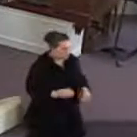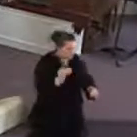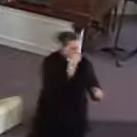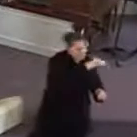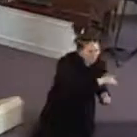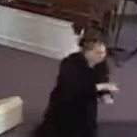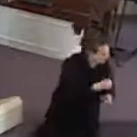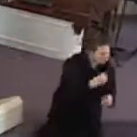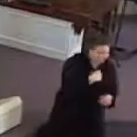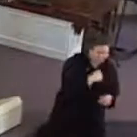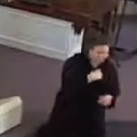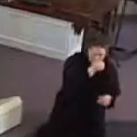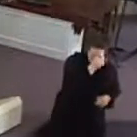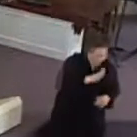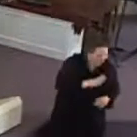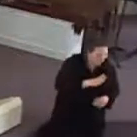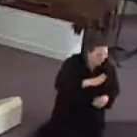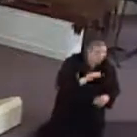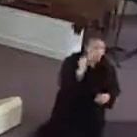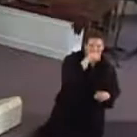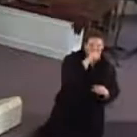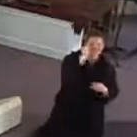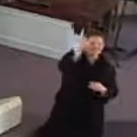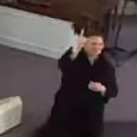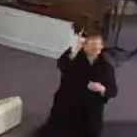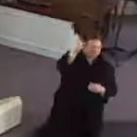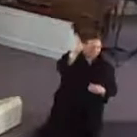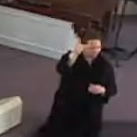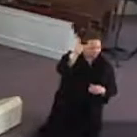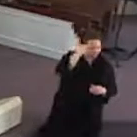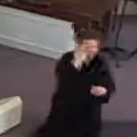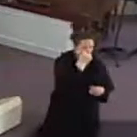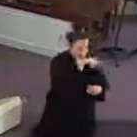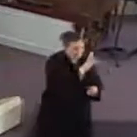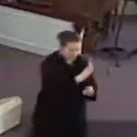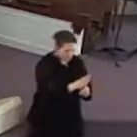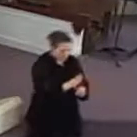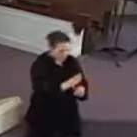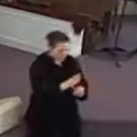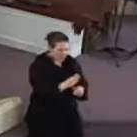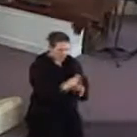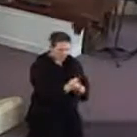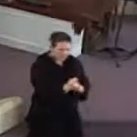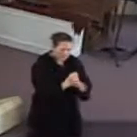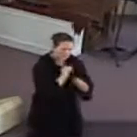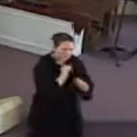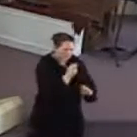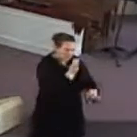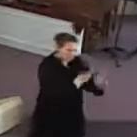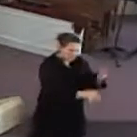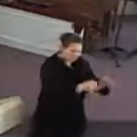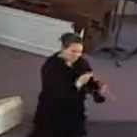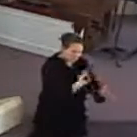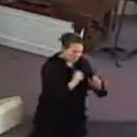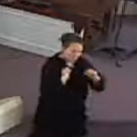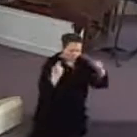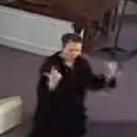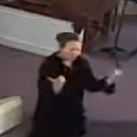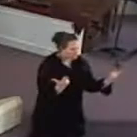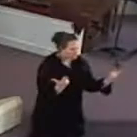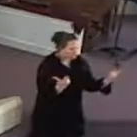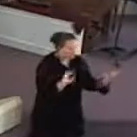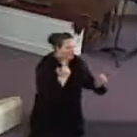you've lied unto God. Come on, if God would take immediate justice on all of us, amen, we wouldn't